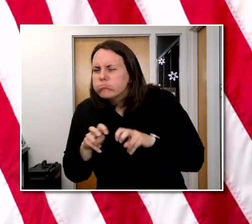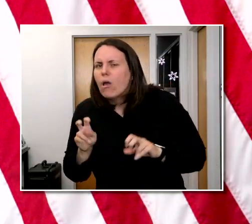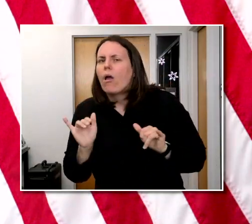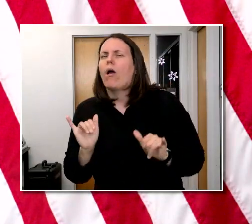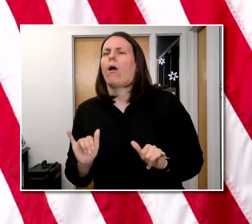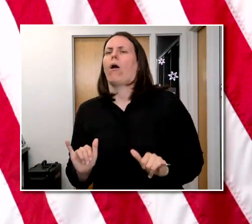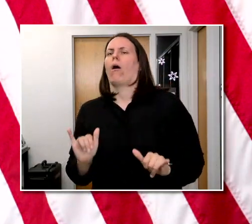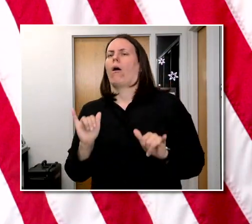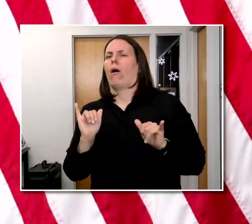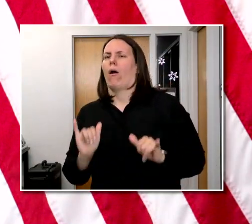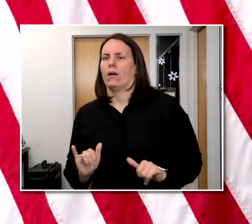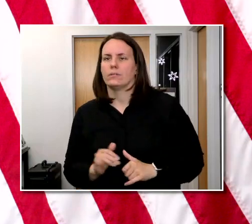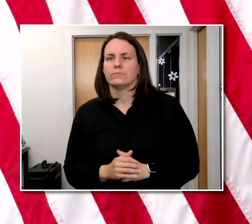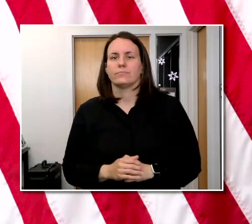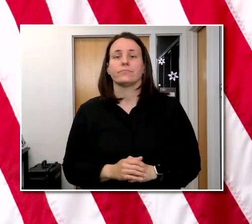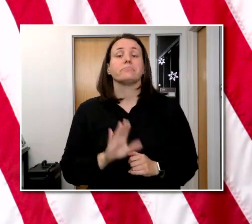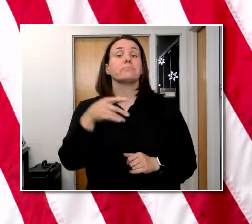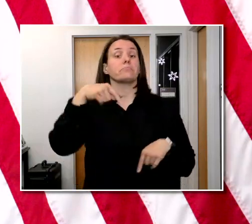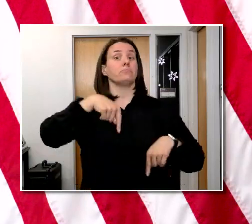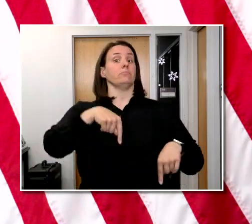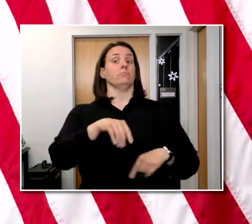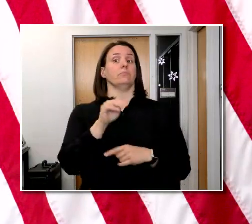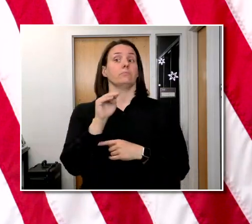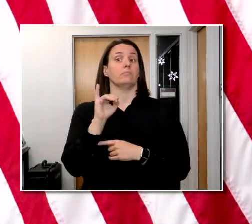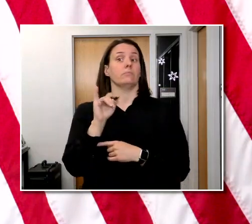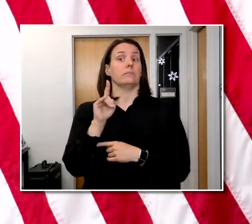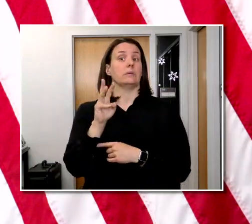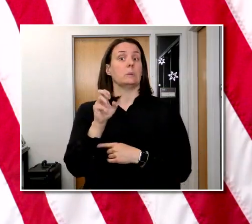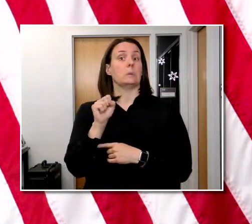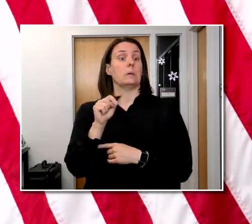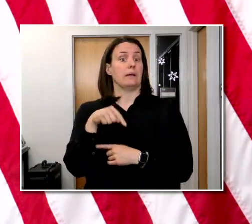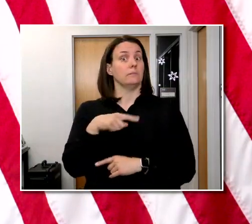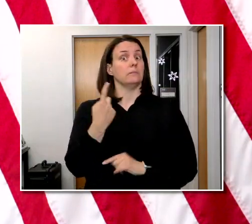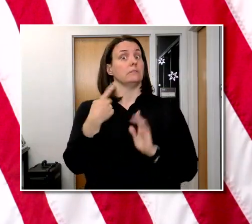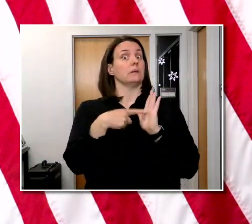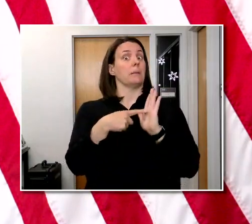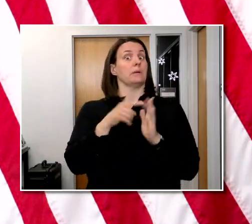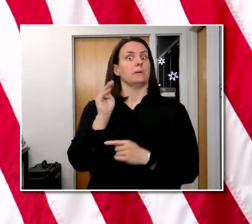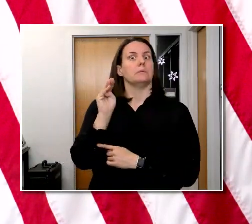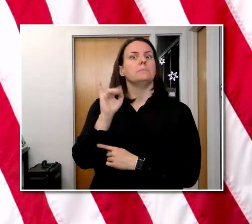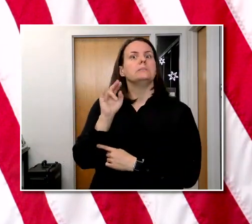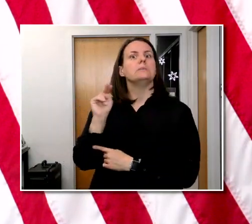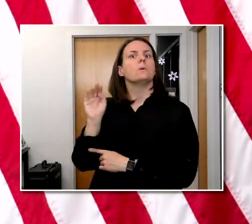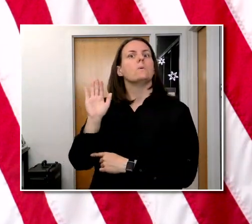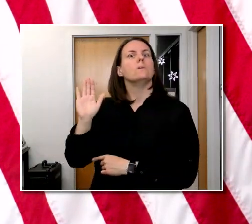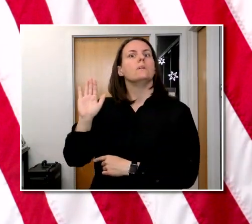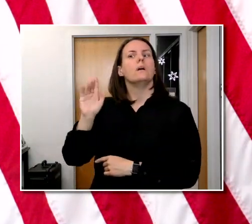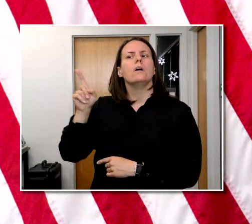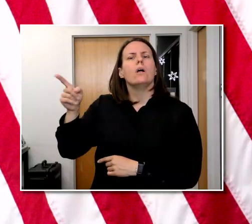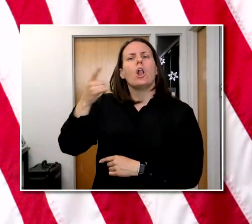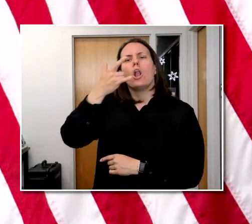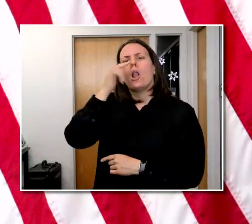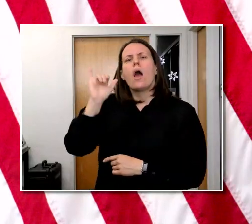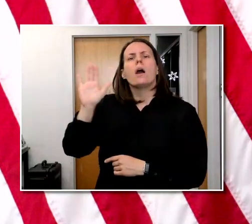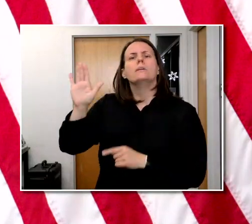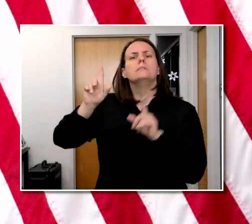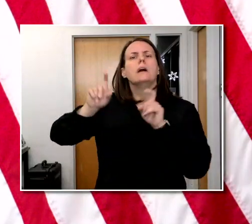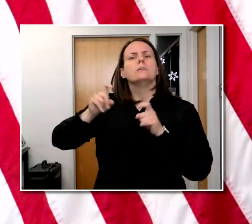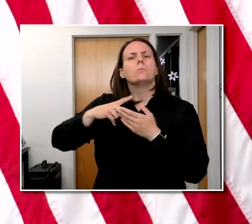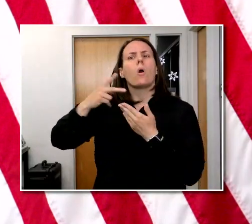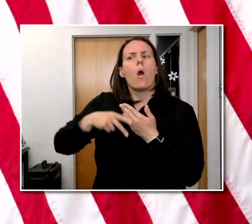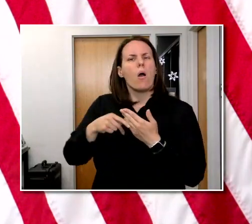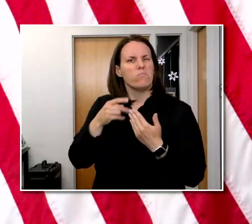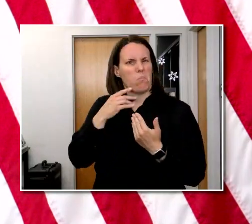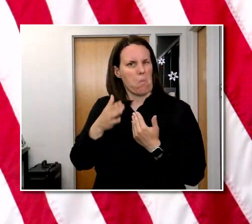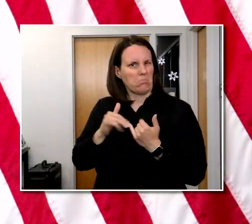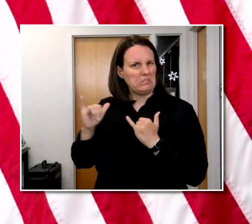of how we've stood up our testing program. And one example of something that we are using their